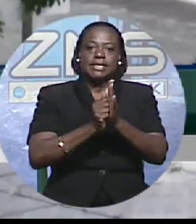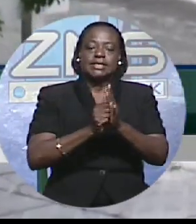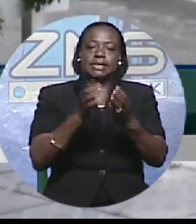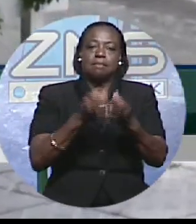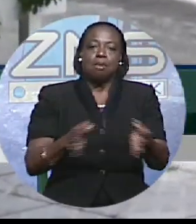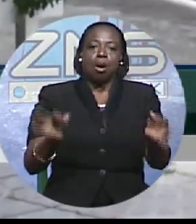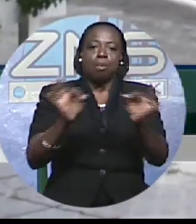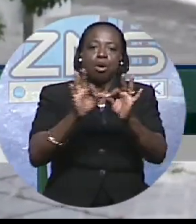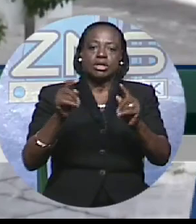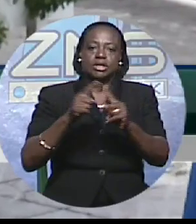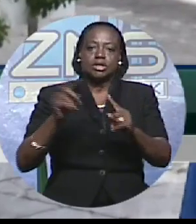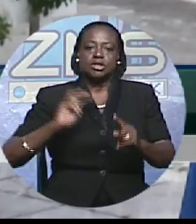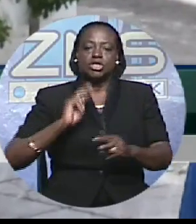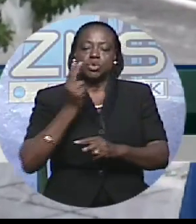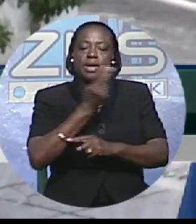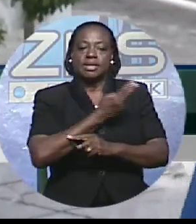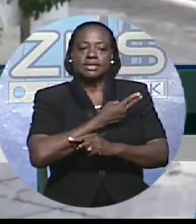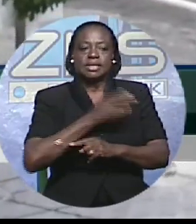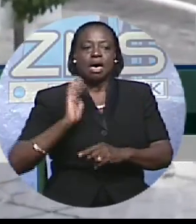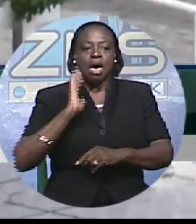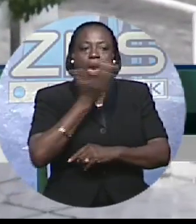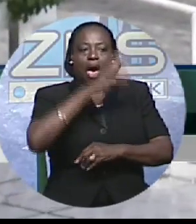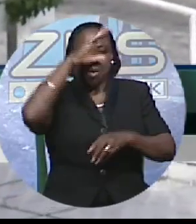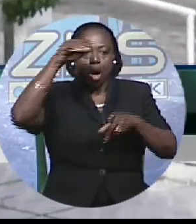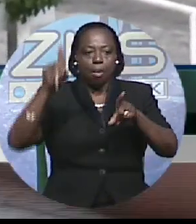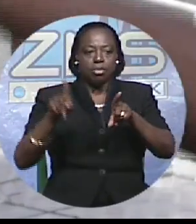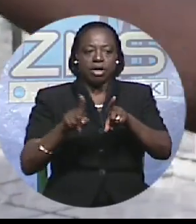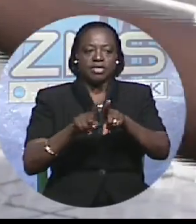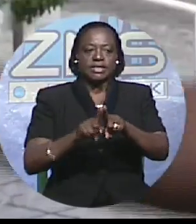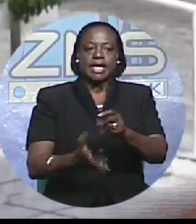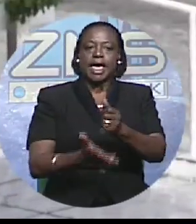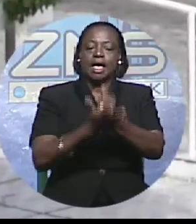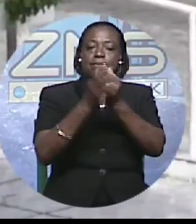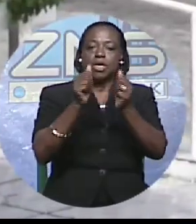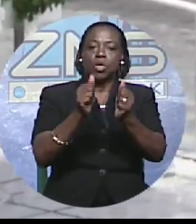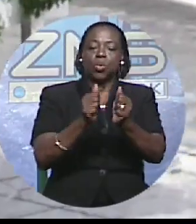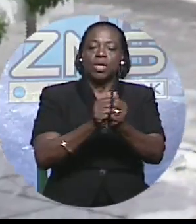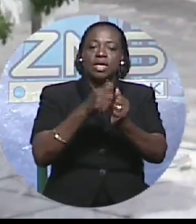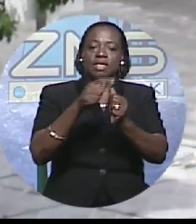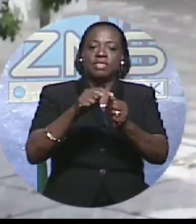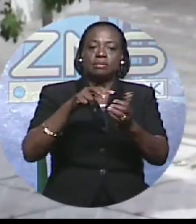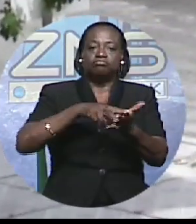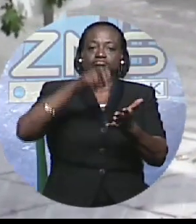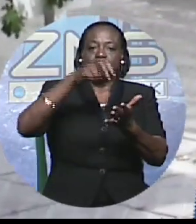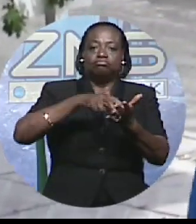so today we have our brothers helping out with the bunks and castle, serving